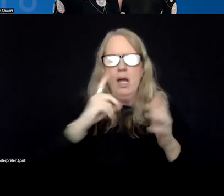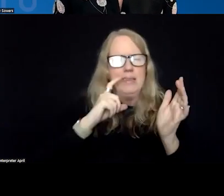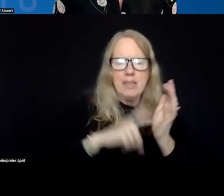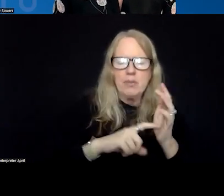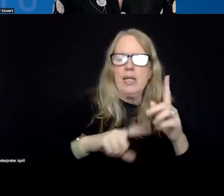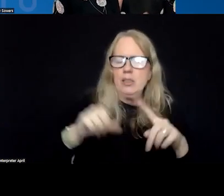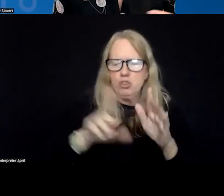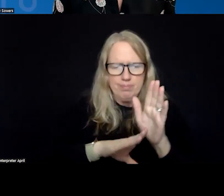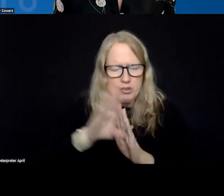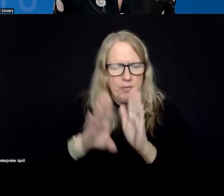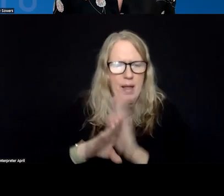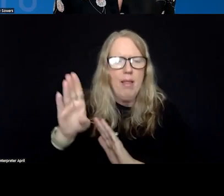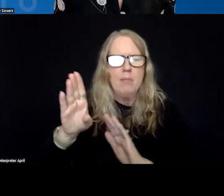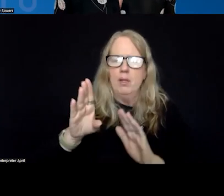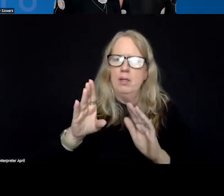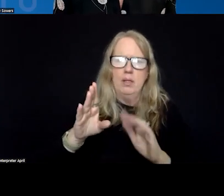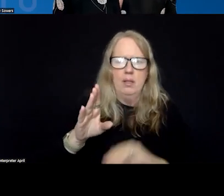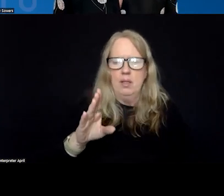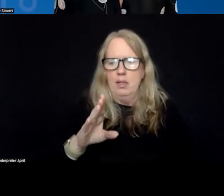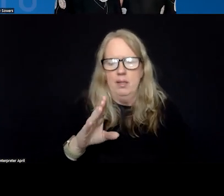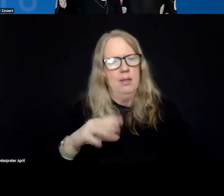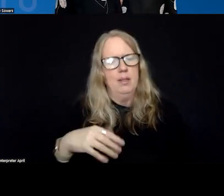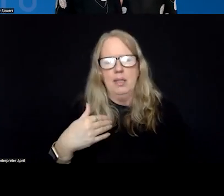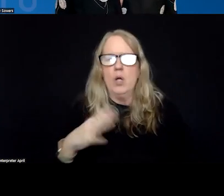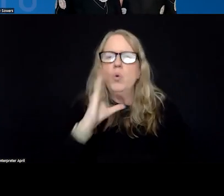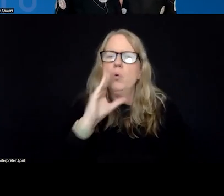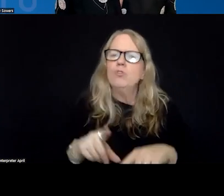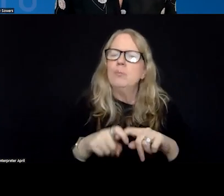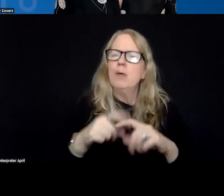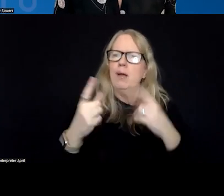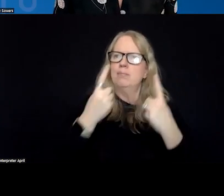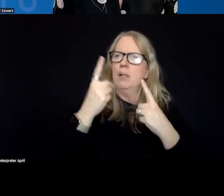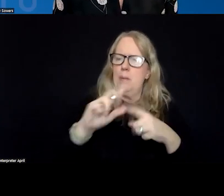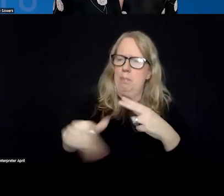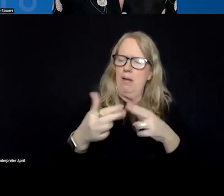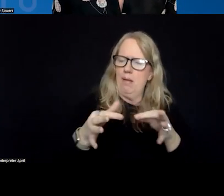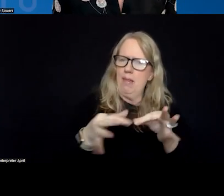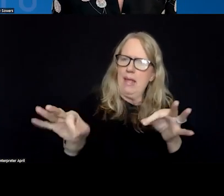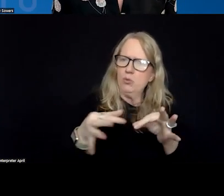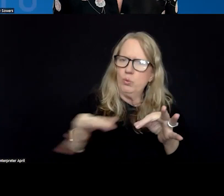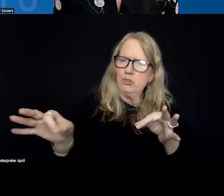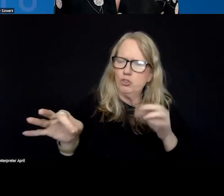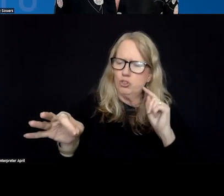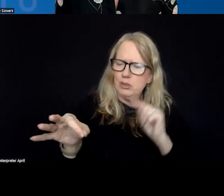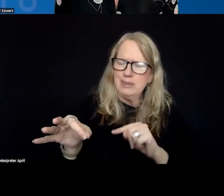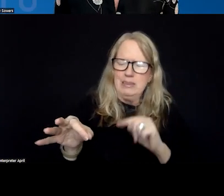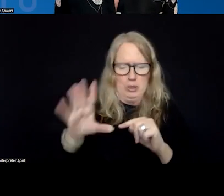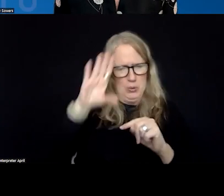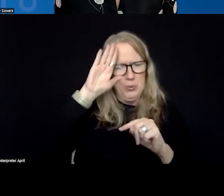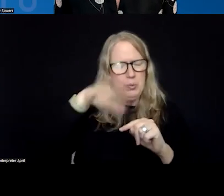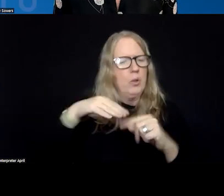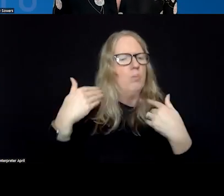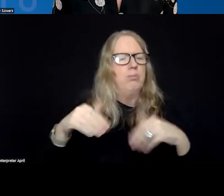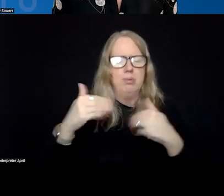and development. And just a moment to pause on the notion of language. We know that some of the challenges